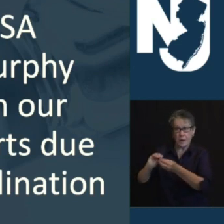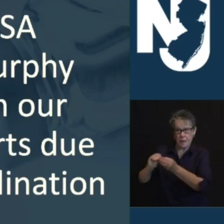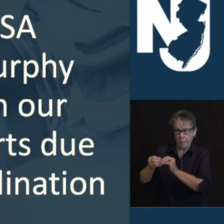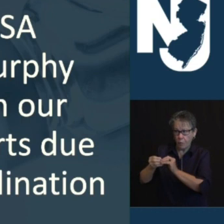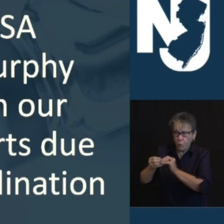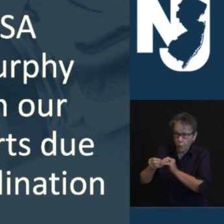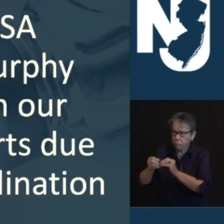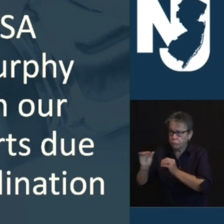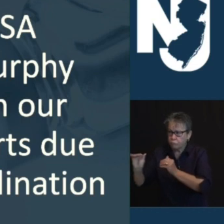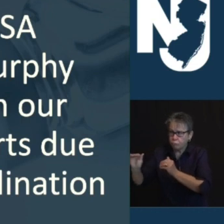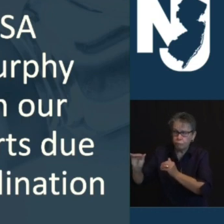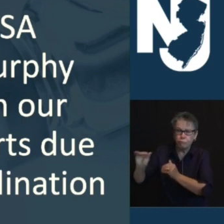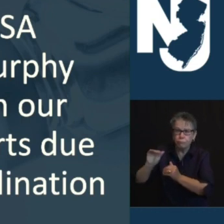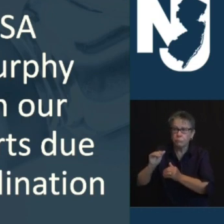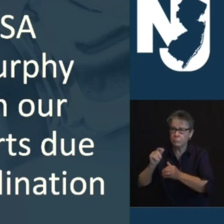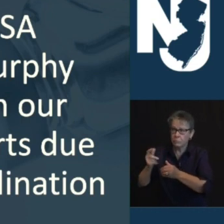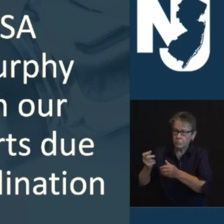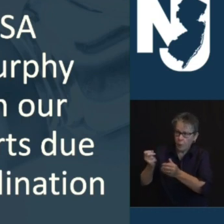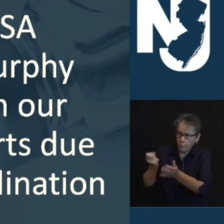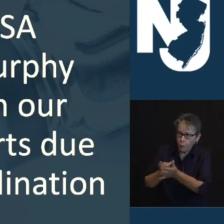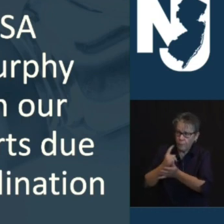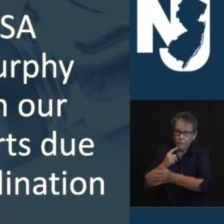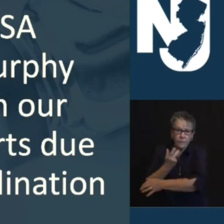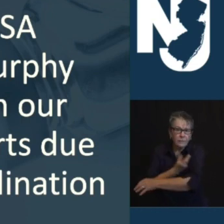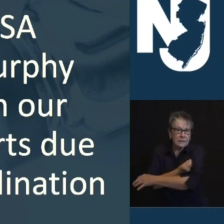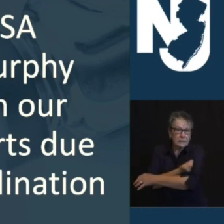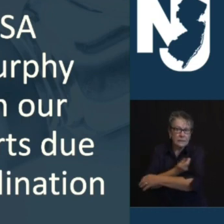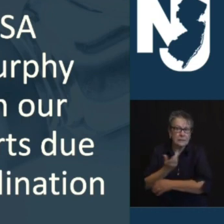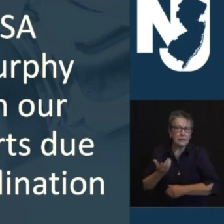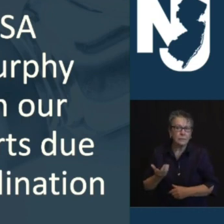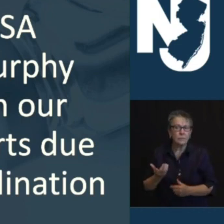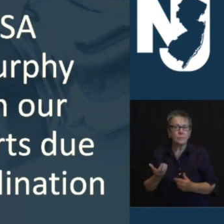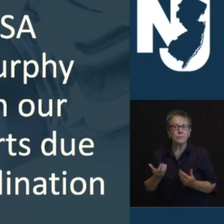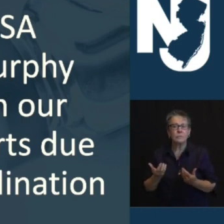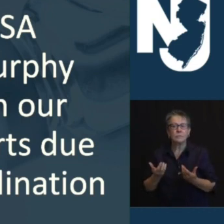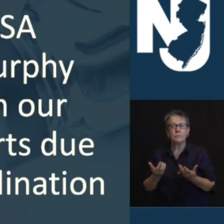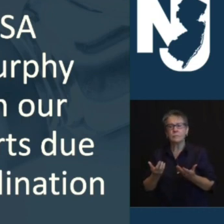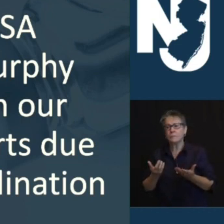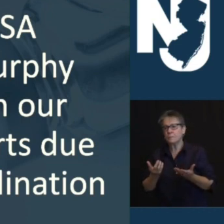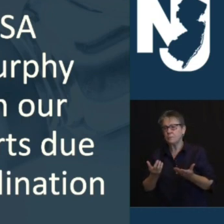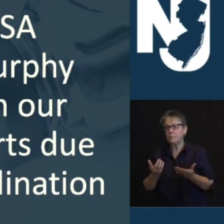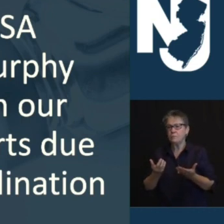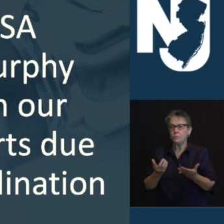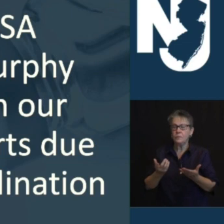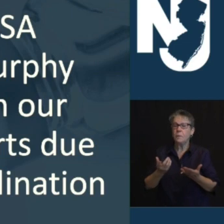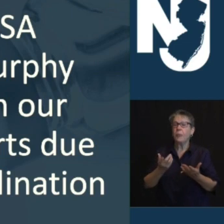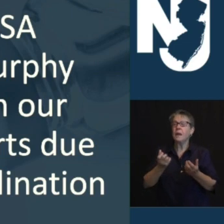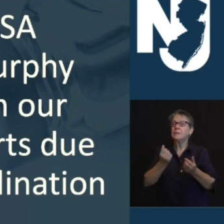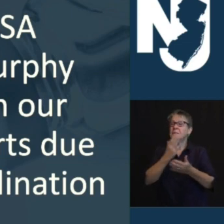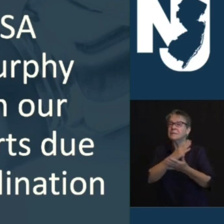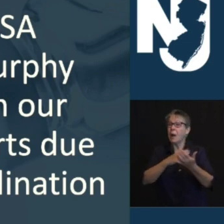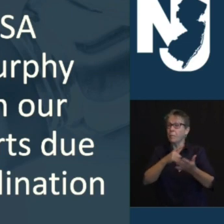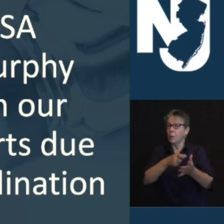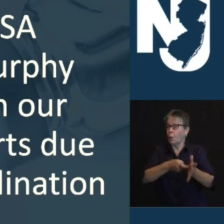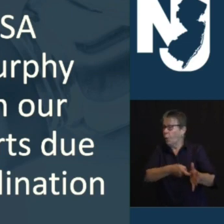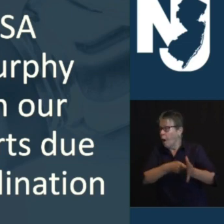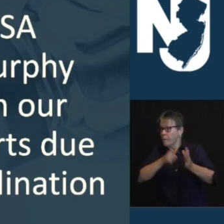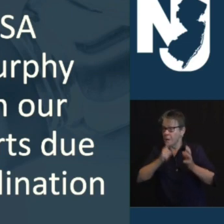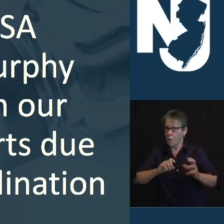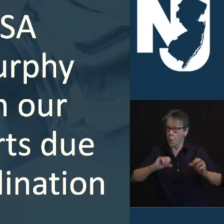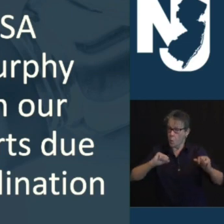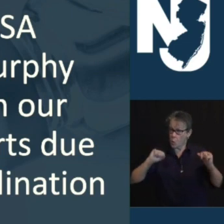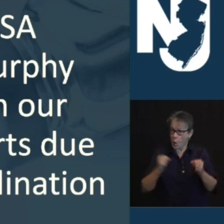leave to chance or which can wait until January 20th. This will be an enormous logistical undertaking, and any break